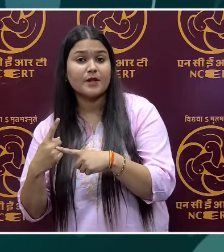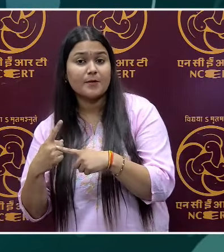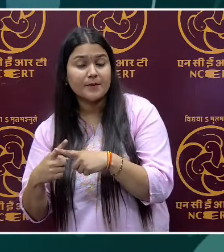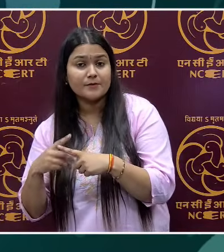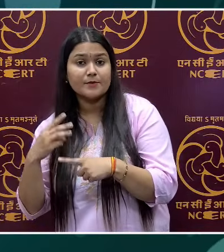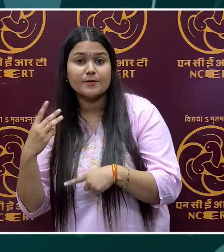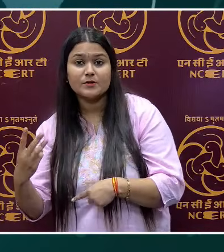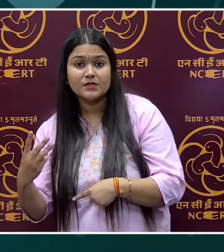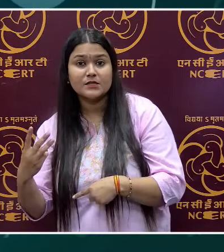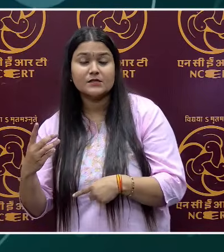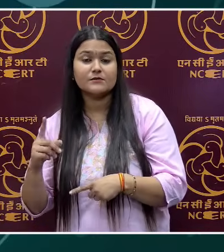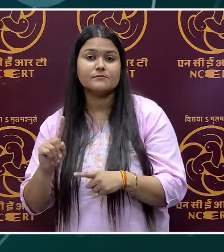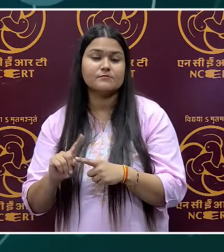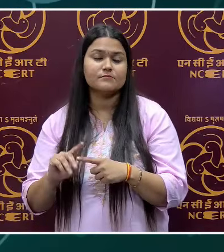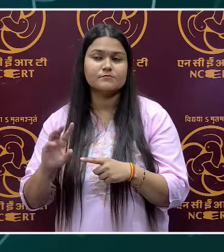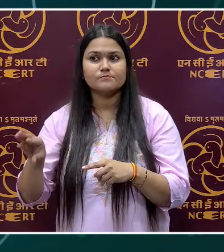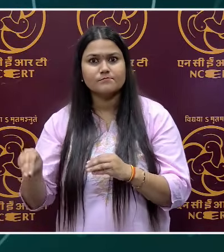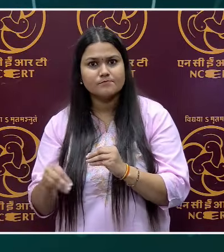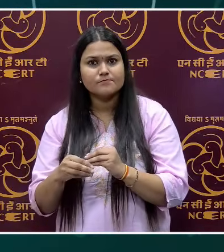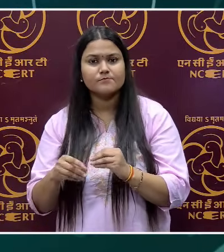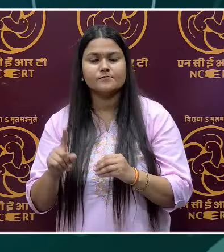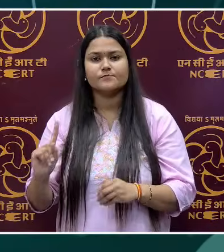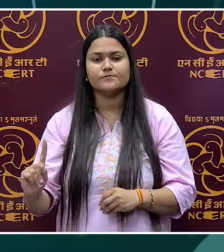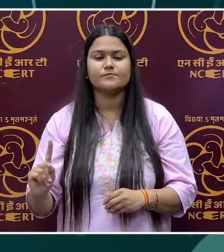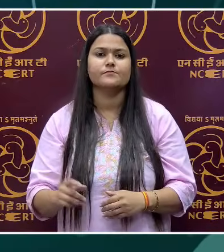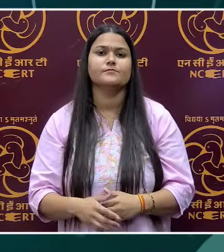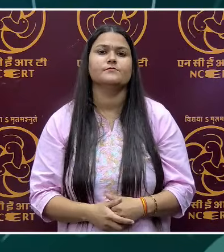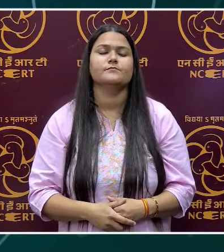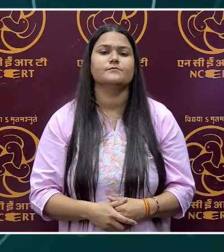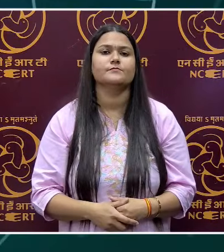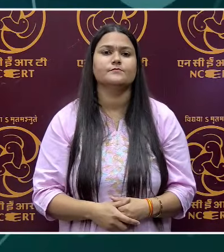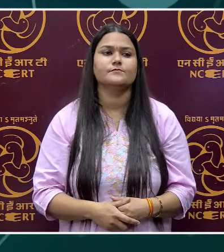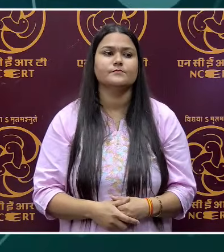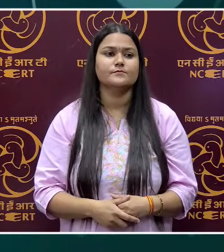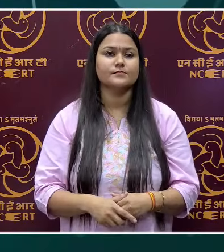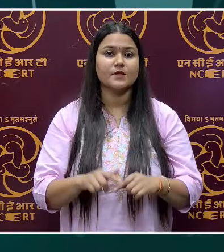come here and 1 will come here.